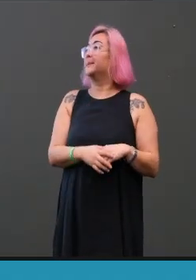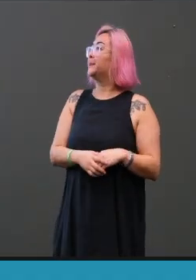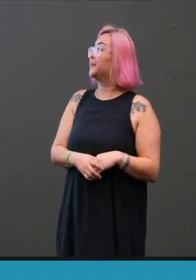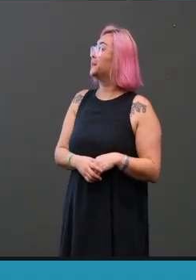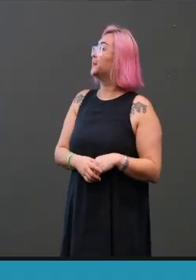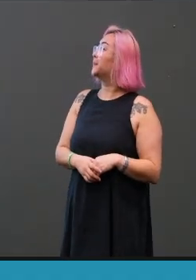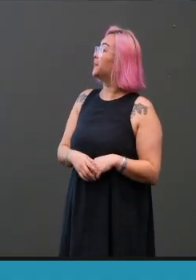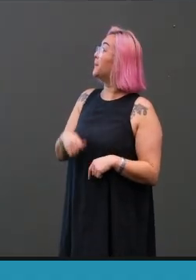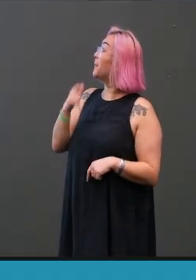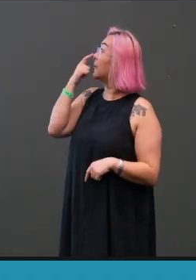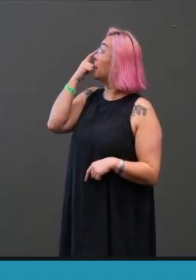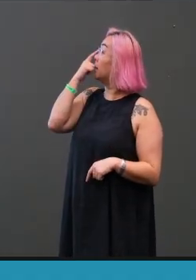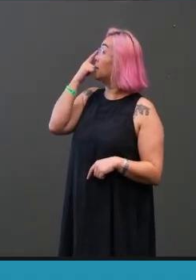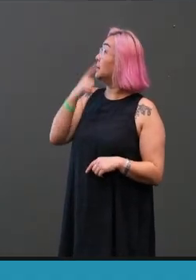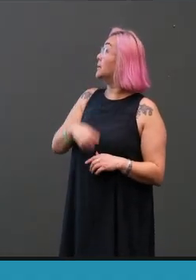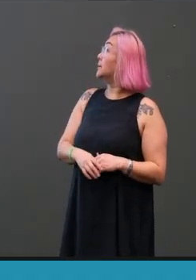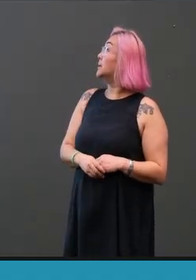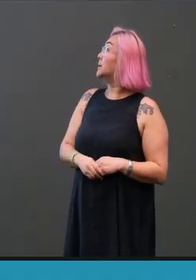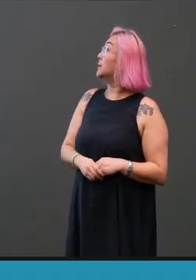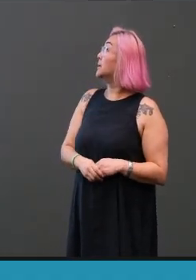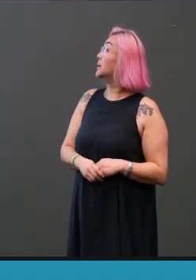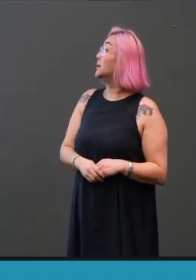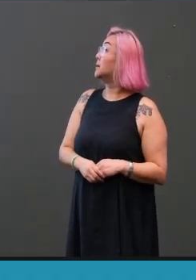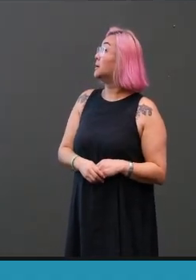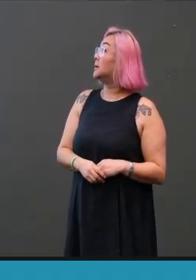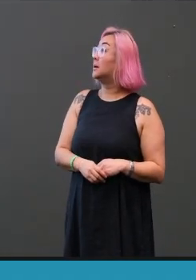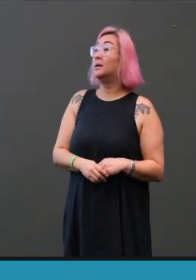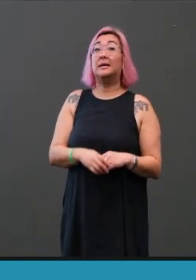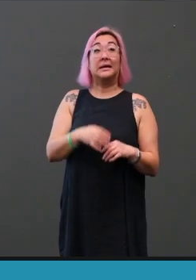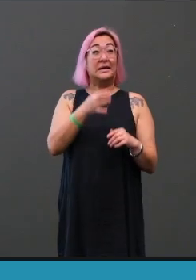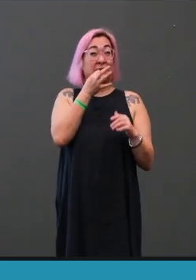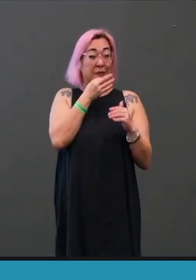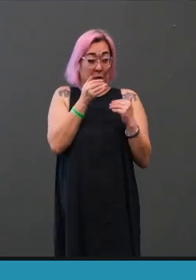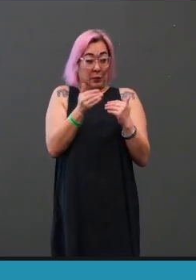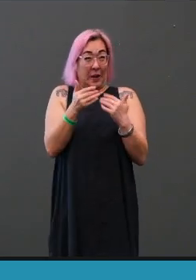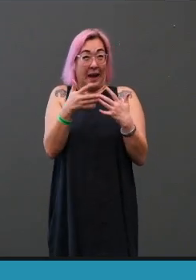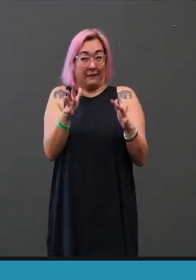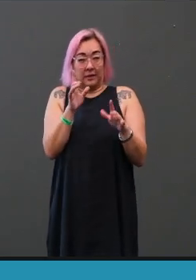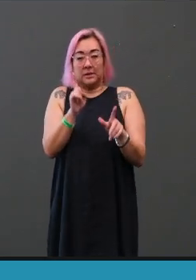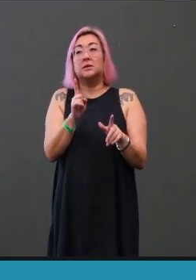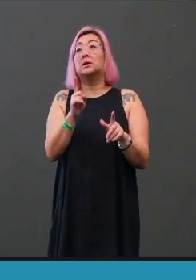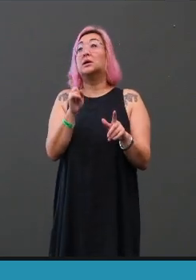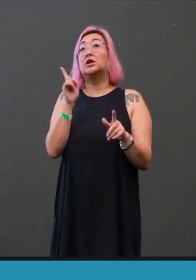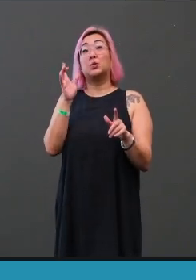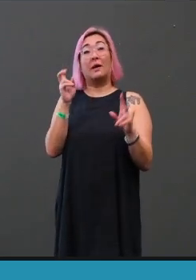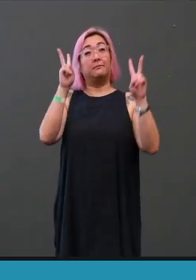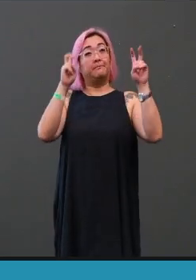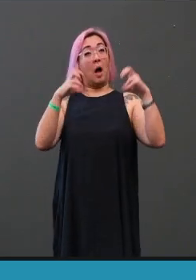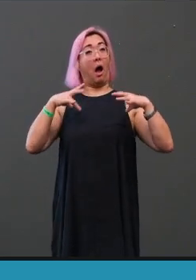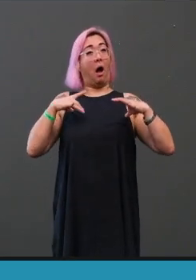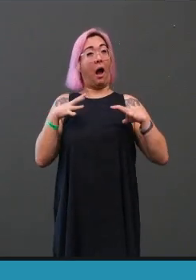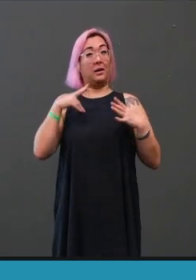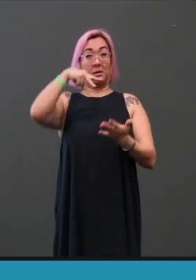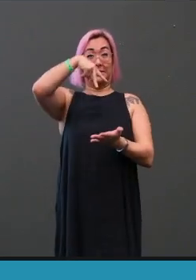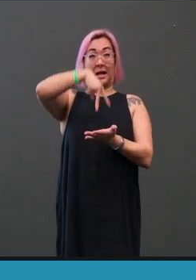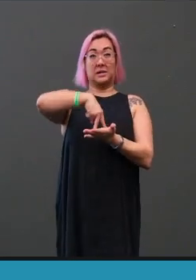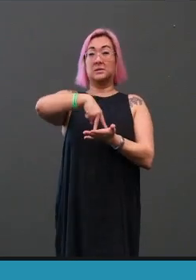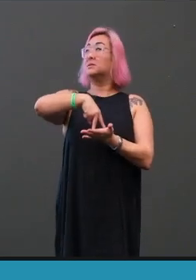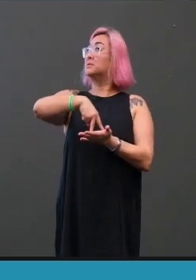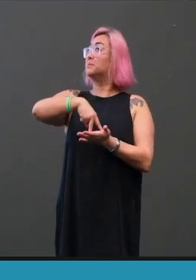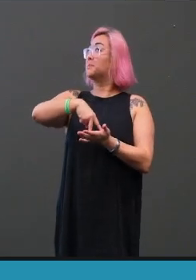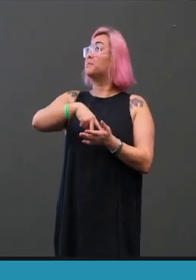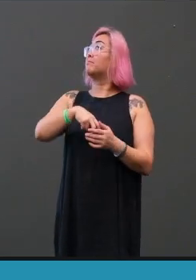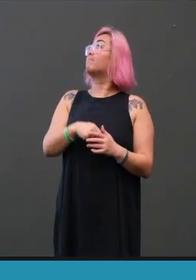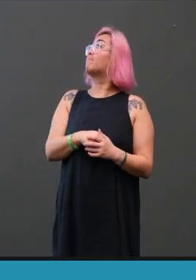So this is a few short sections here left. So we had idle stance in the game. In Catherine Director's Cut, for example, Kathy